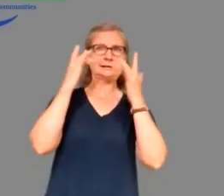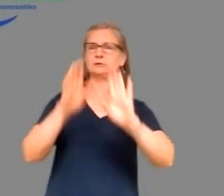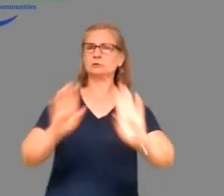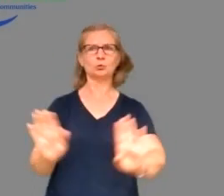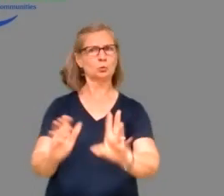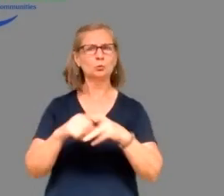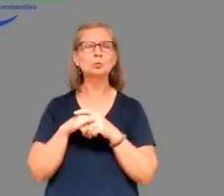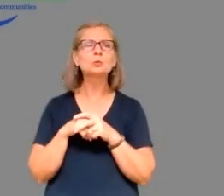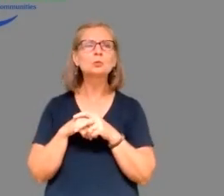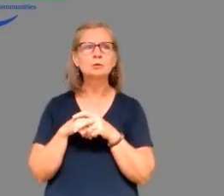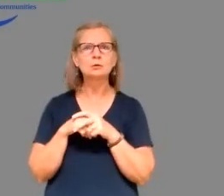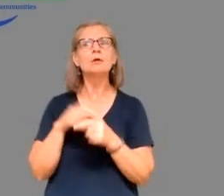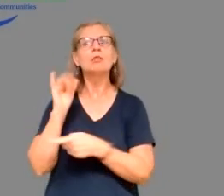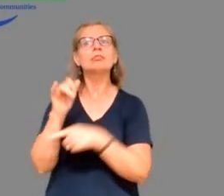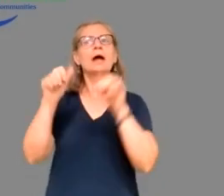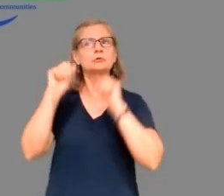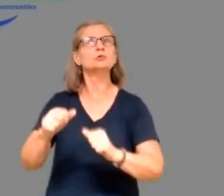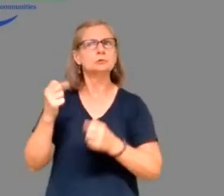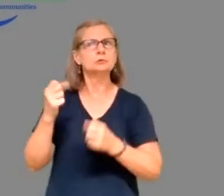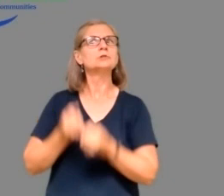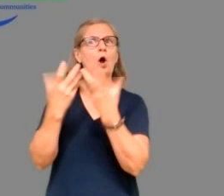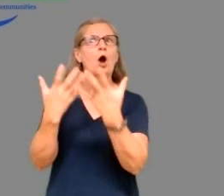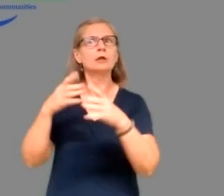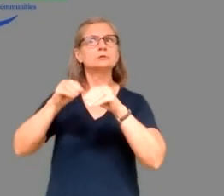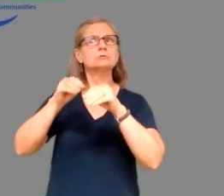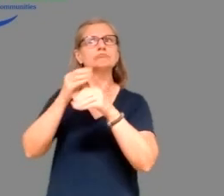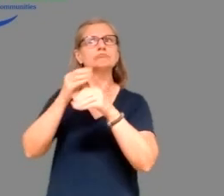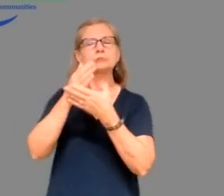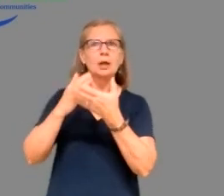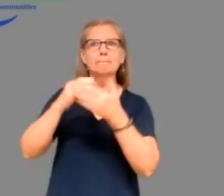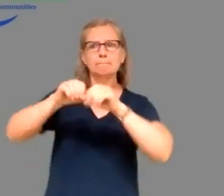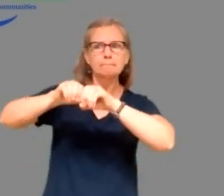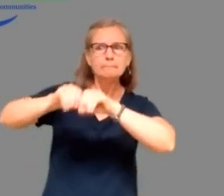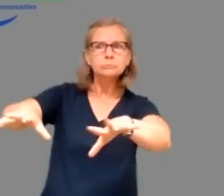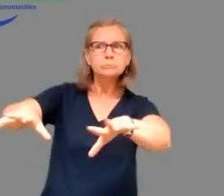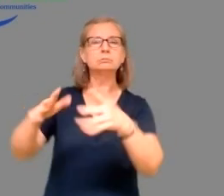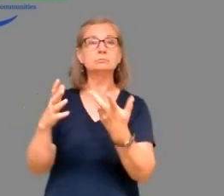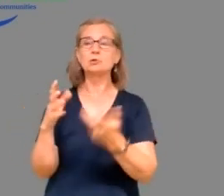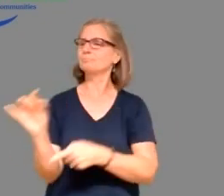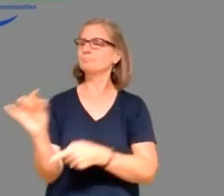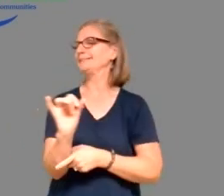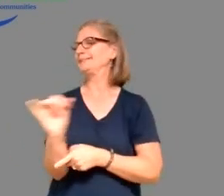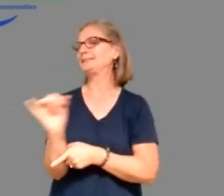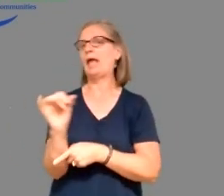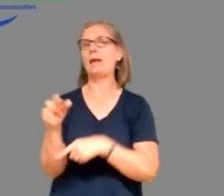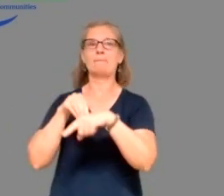up causing some transmission. So just all the advice that we normally give.